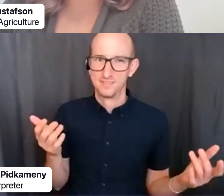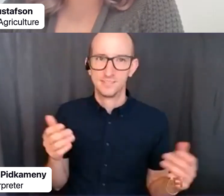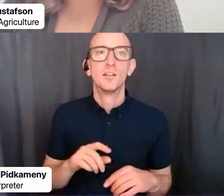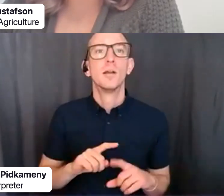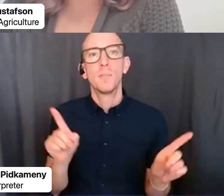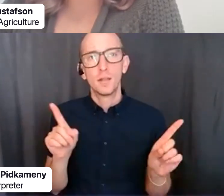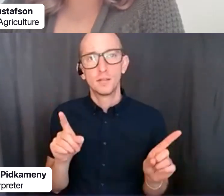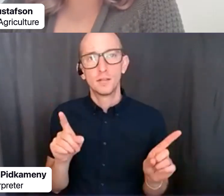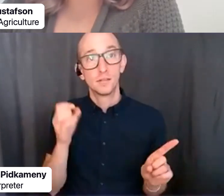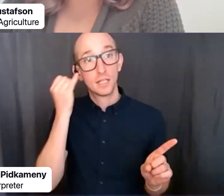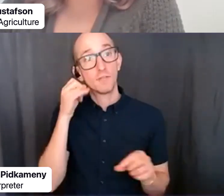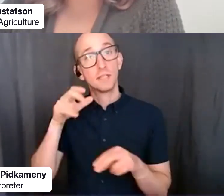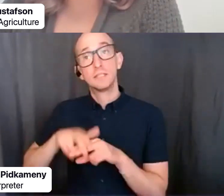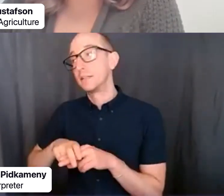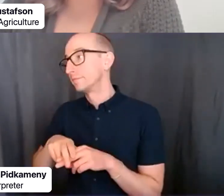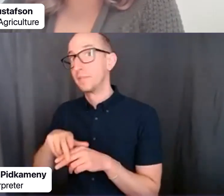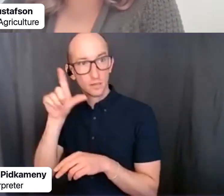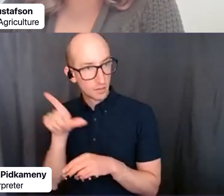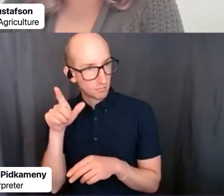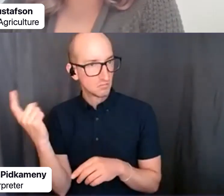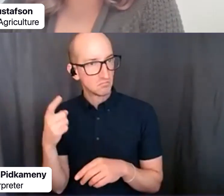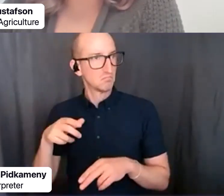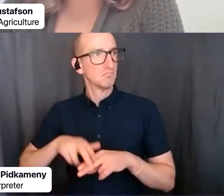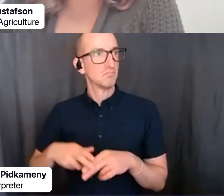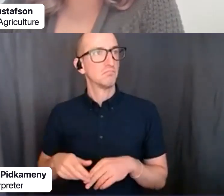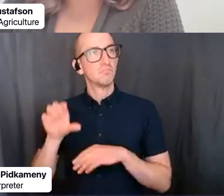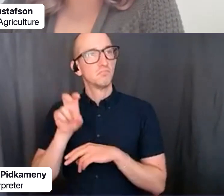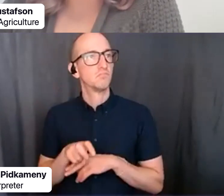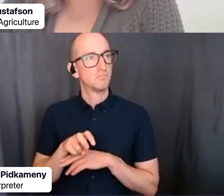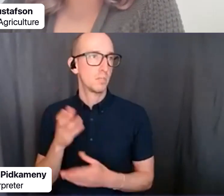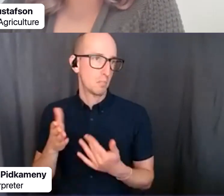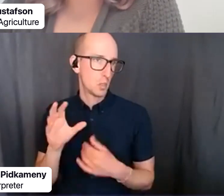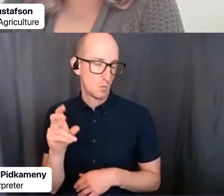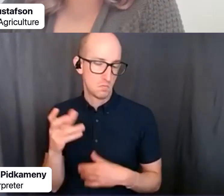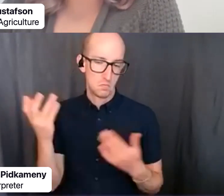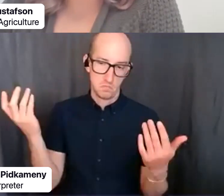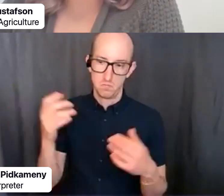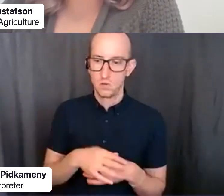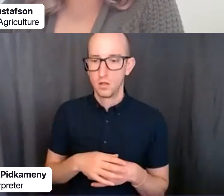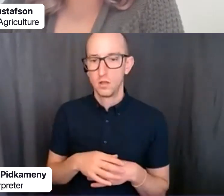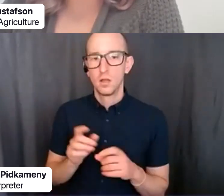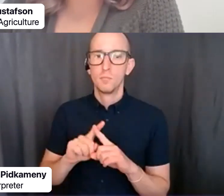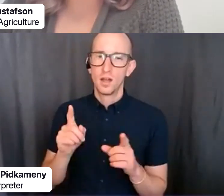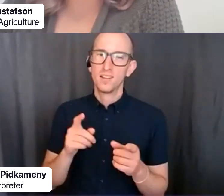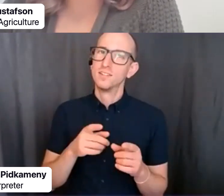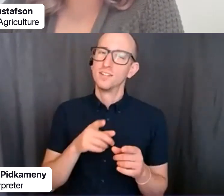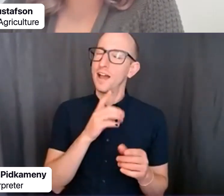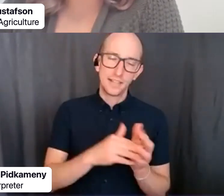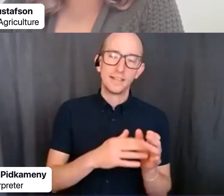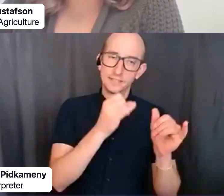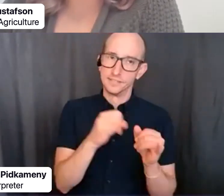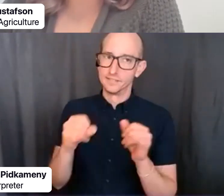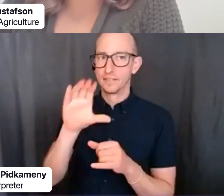they were sitting in the library or something, then maybe it would be okay. It just might be more of a case by case basis, or